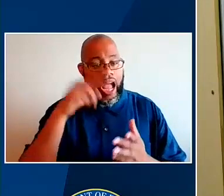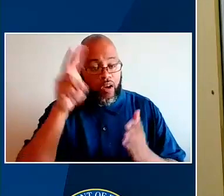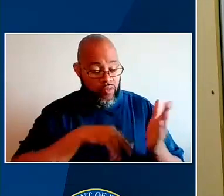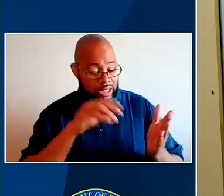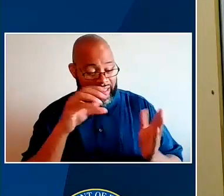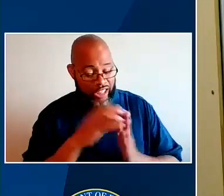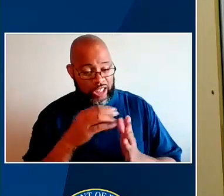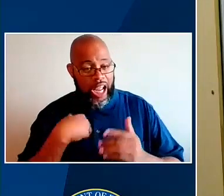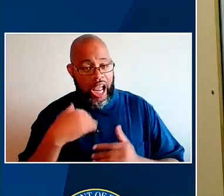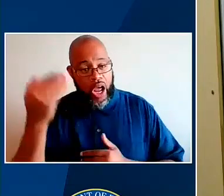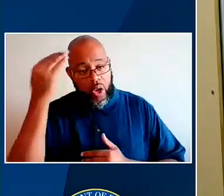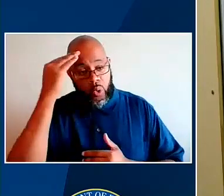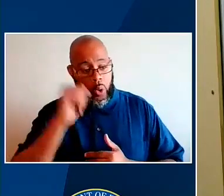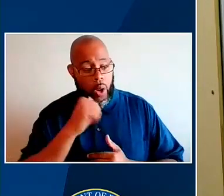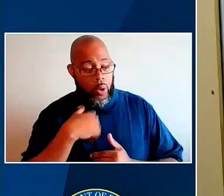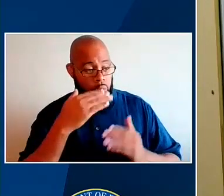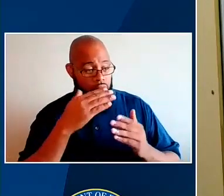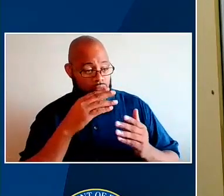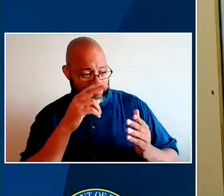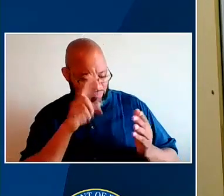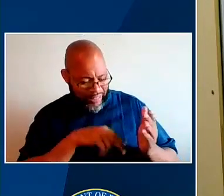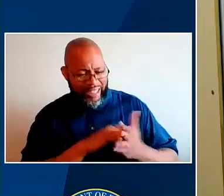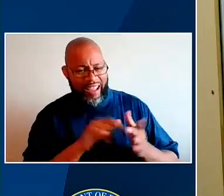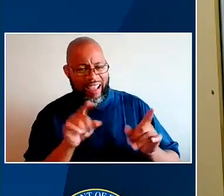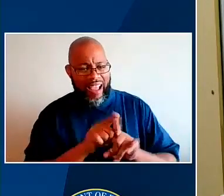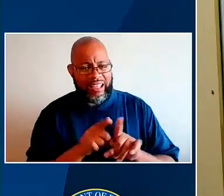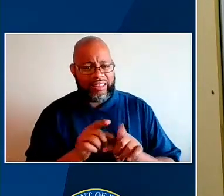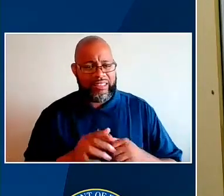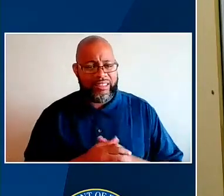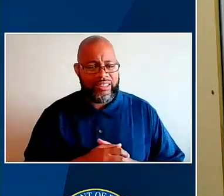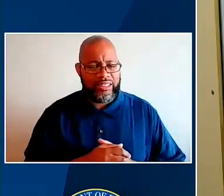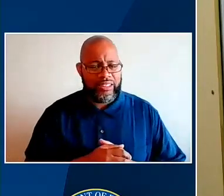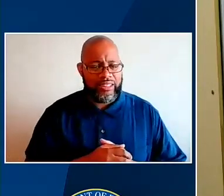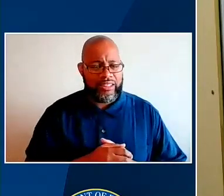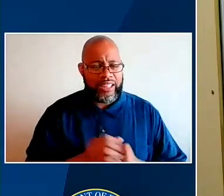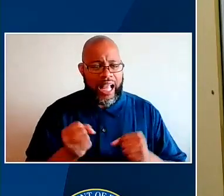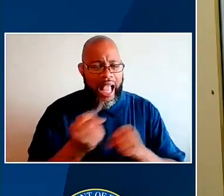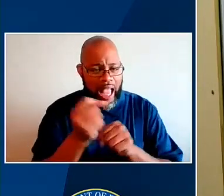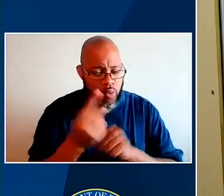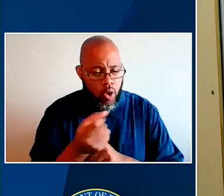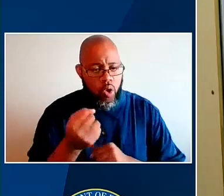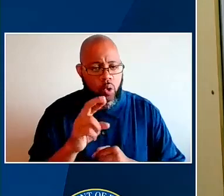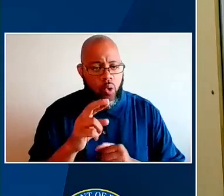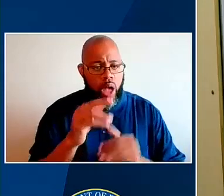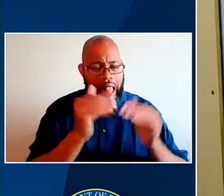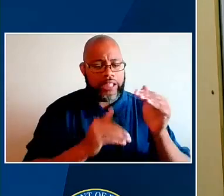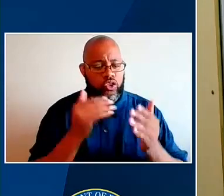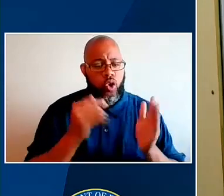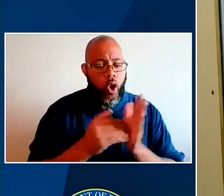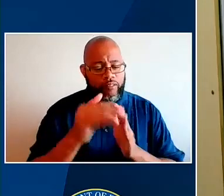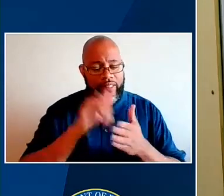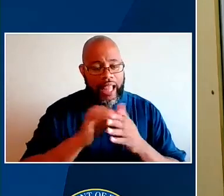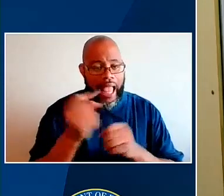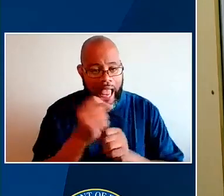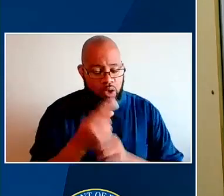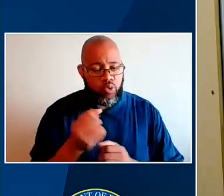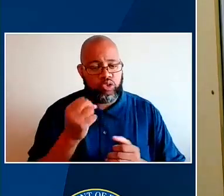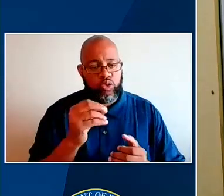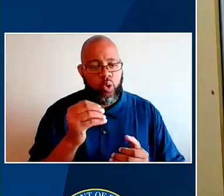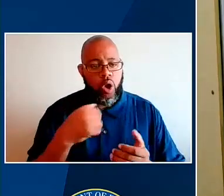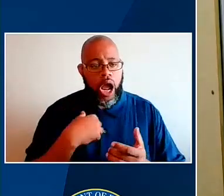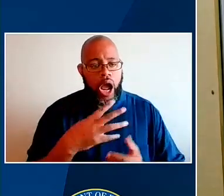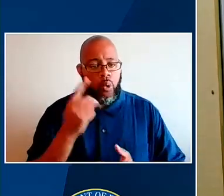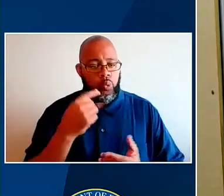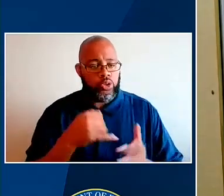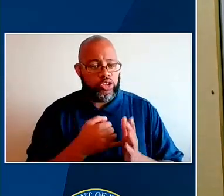section, I know it's silent to it, but I read this as like annual or less often than annual. And so I would just,